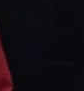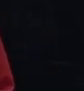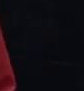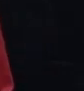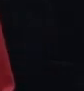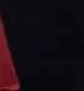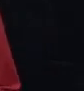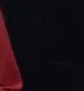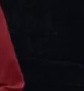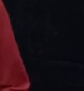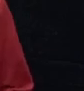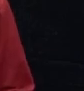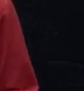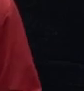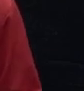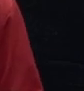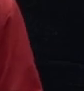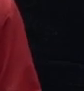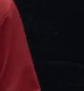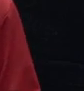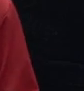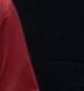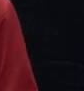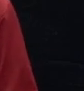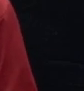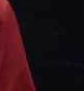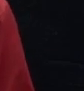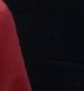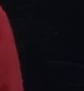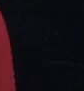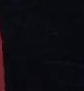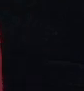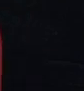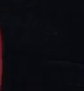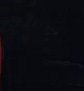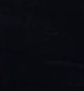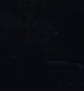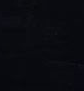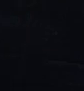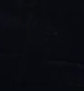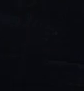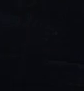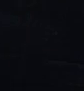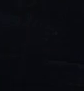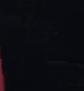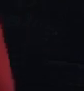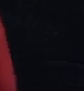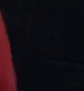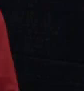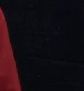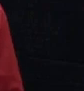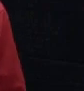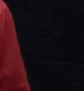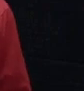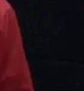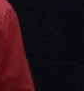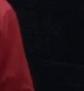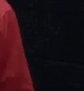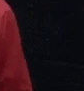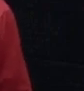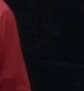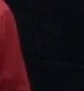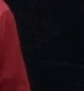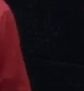are. What about the growth of this event as a whole, going back to the earlier years?